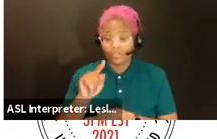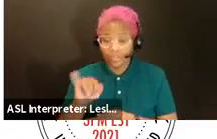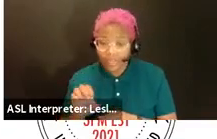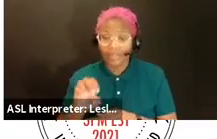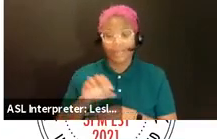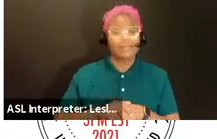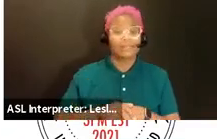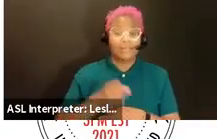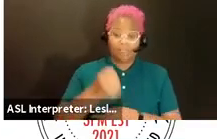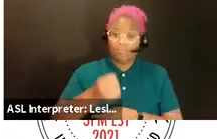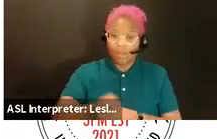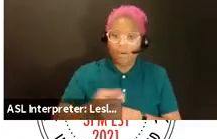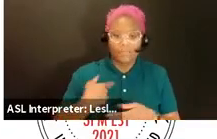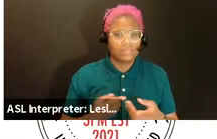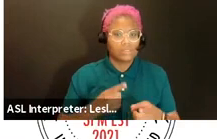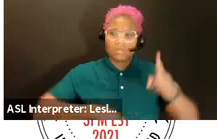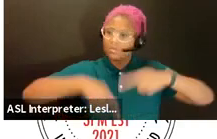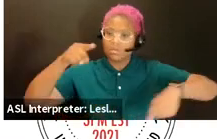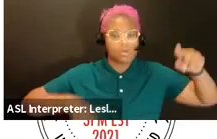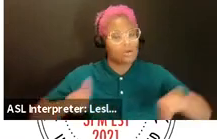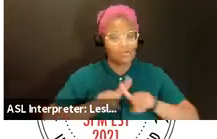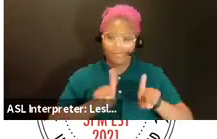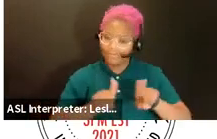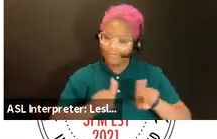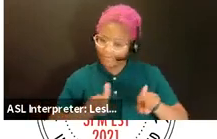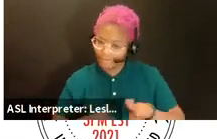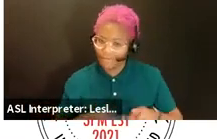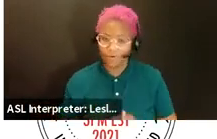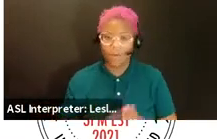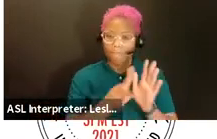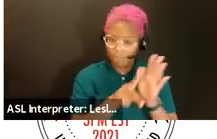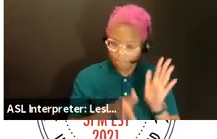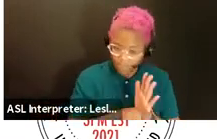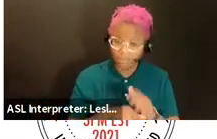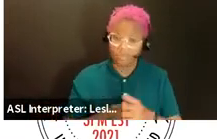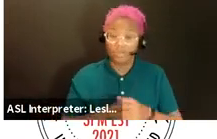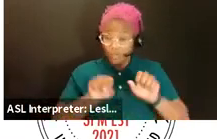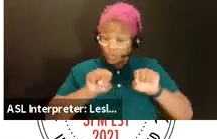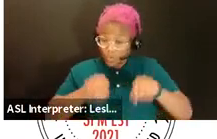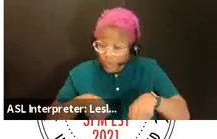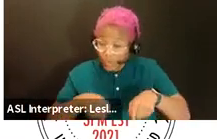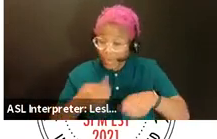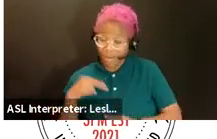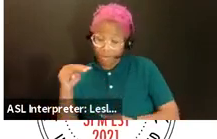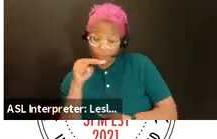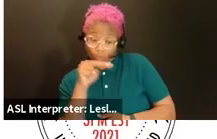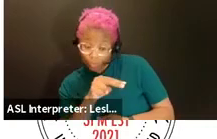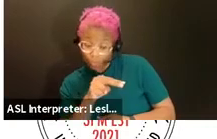constantly changing. Normally, you can find fairly reliable information by digging around on the consulate